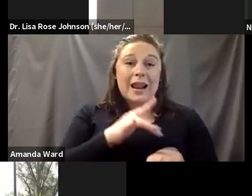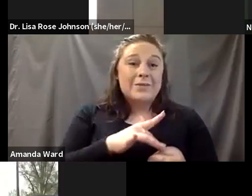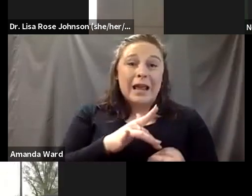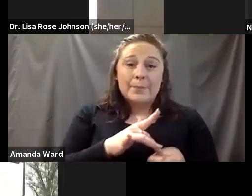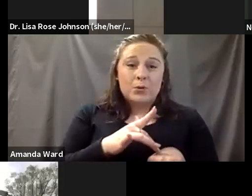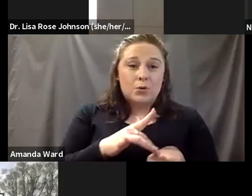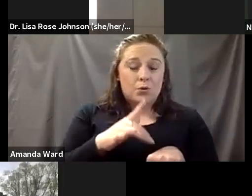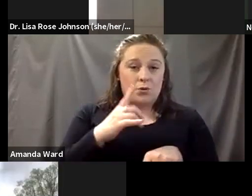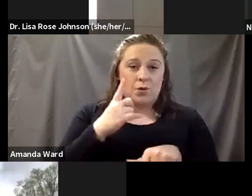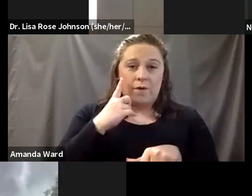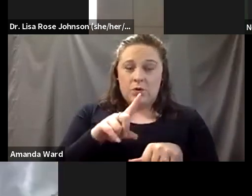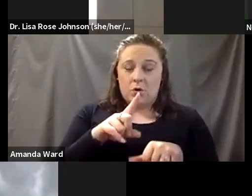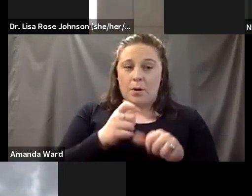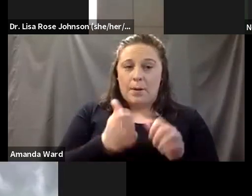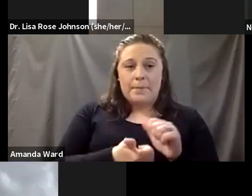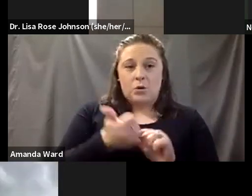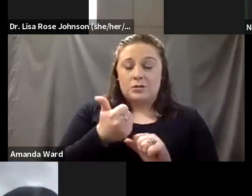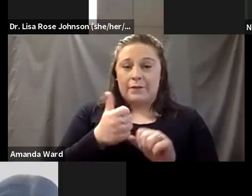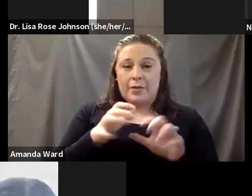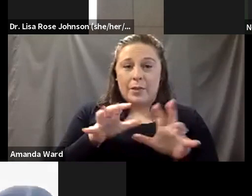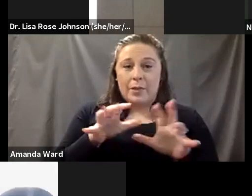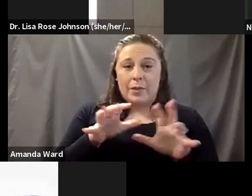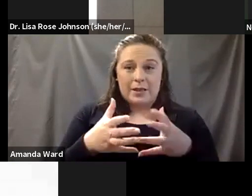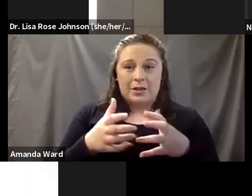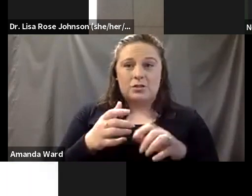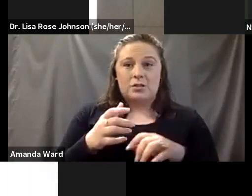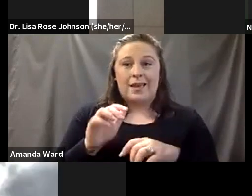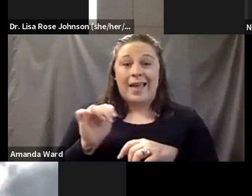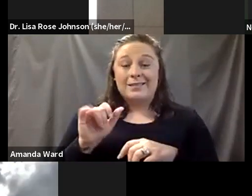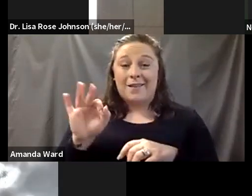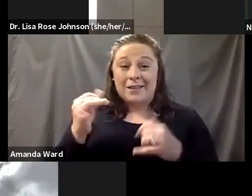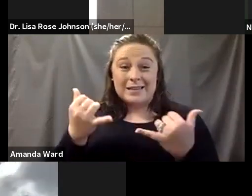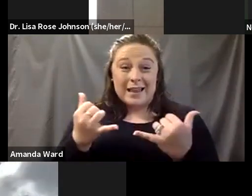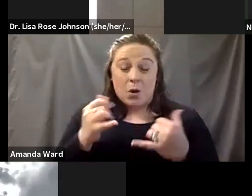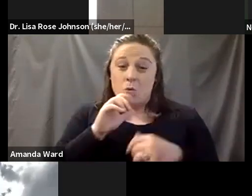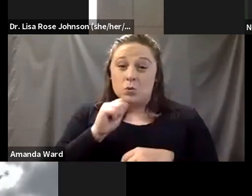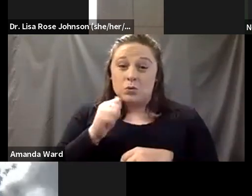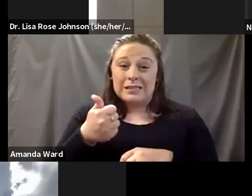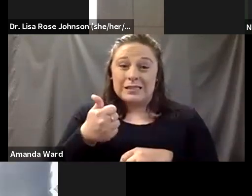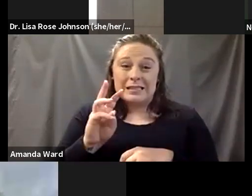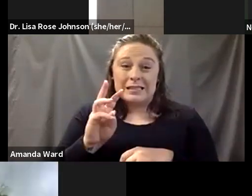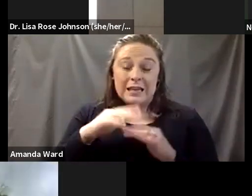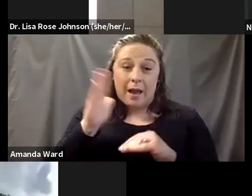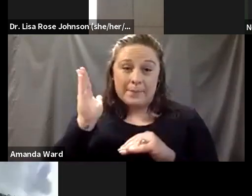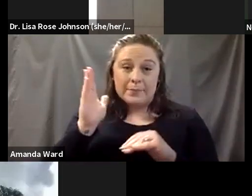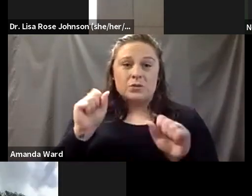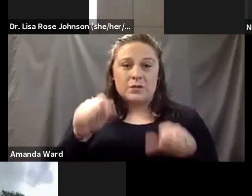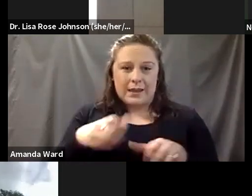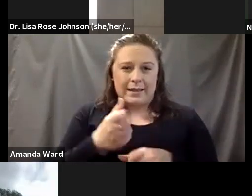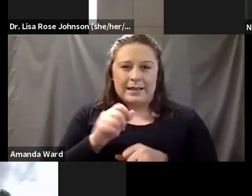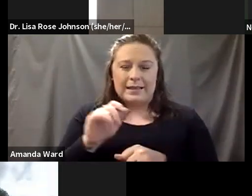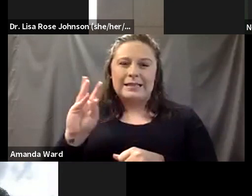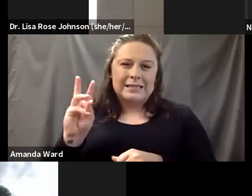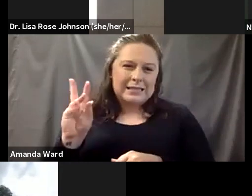large swaths of the population until now. As of now, anybody who's 16 and older can get the vaccine. If you're 16 or 17, you can